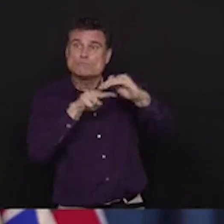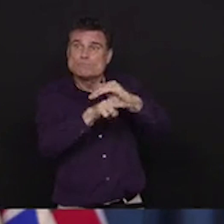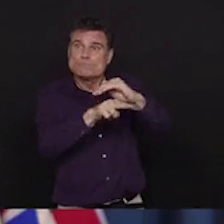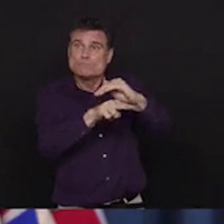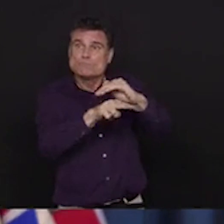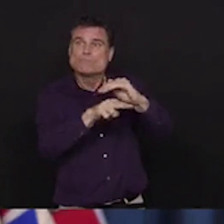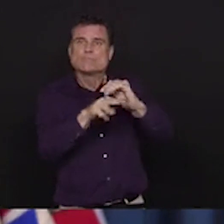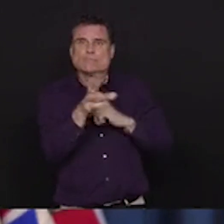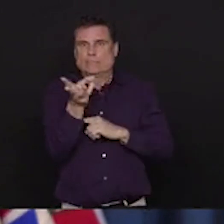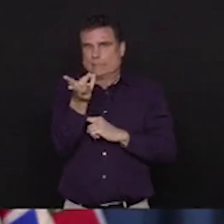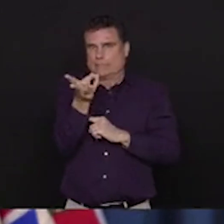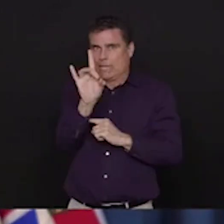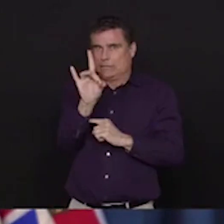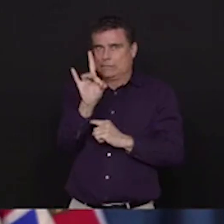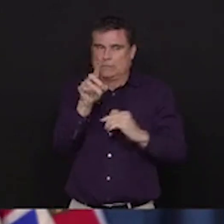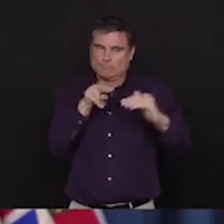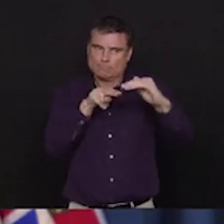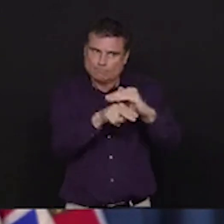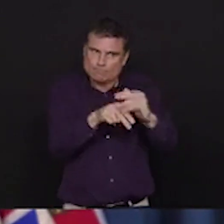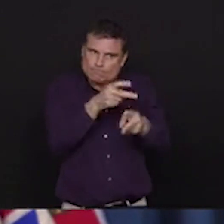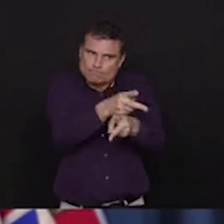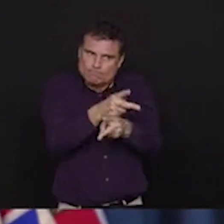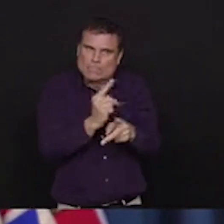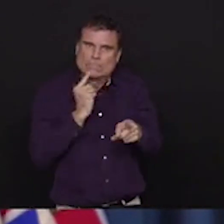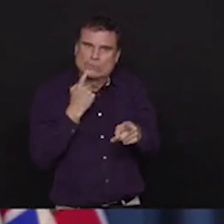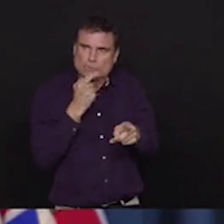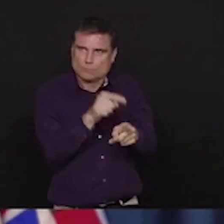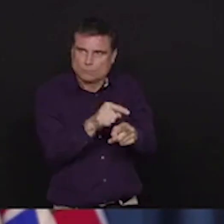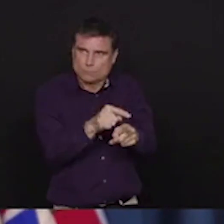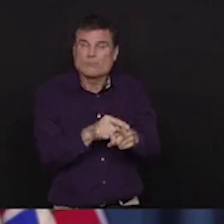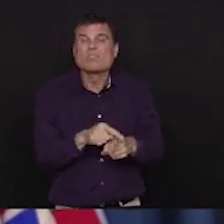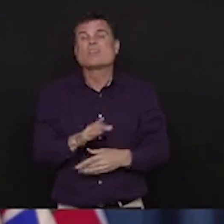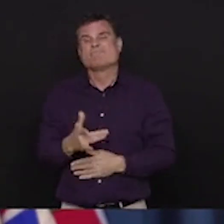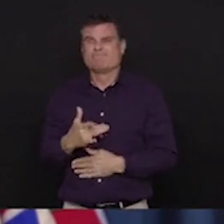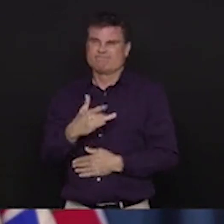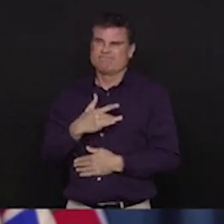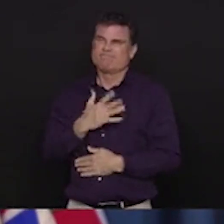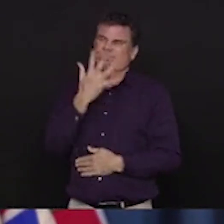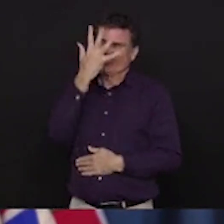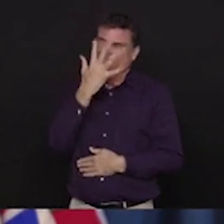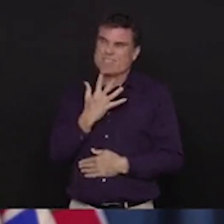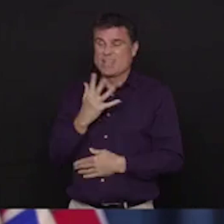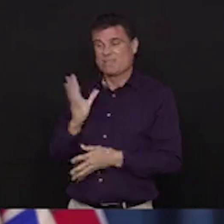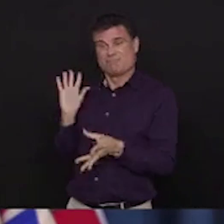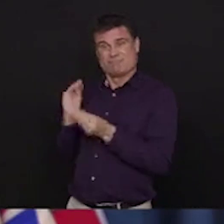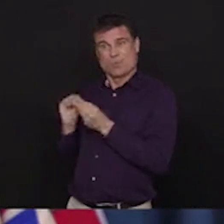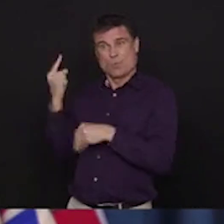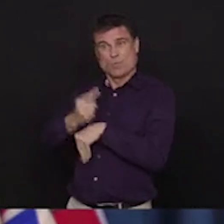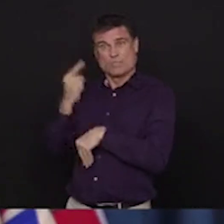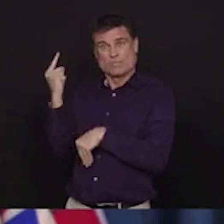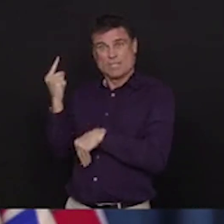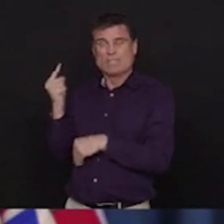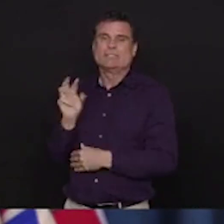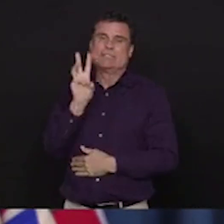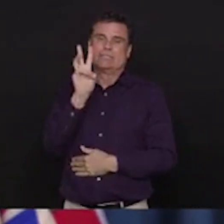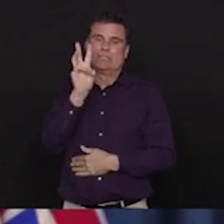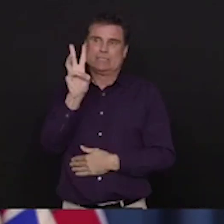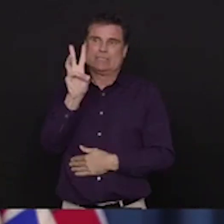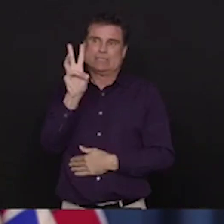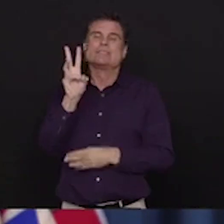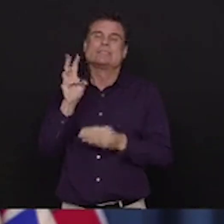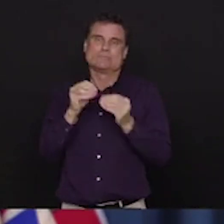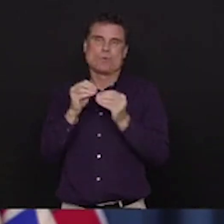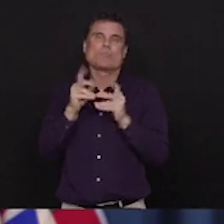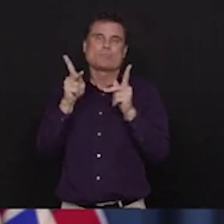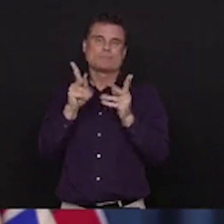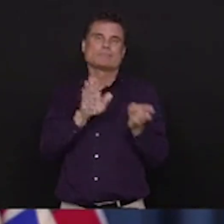Sadly, we have had an additional 6 deaths over the past 24 hours in British Columbia, bringing the total number of